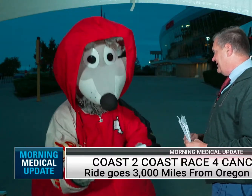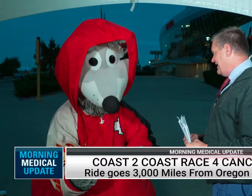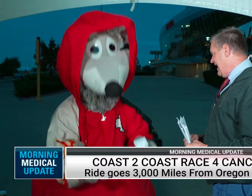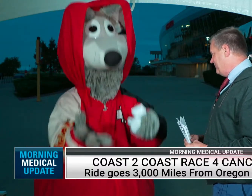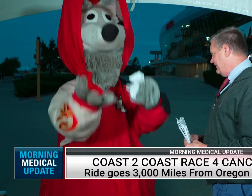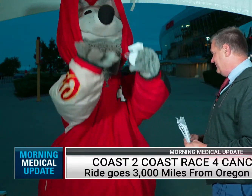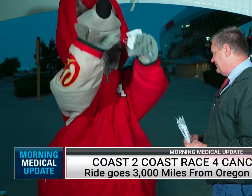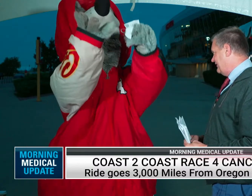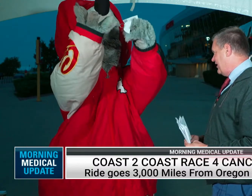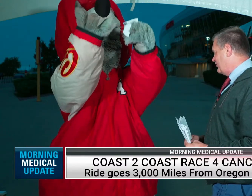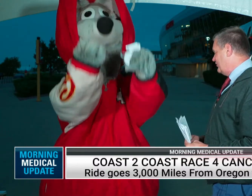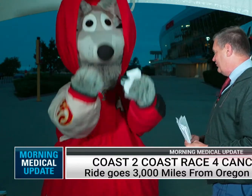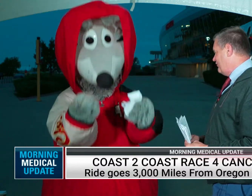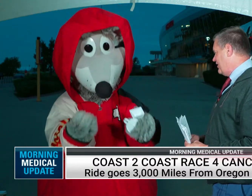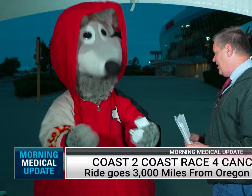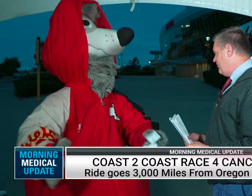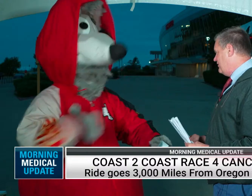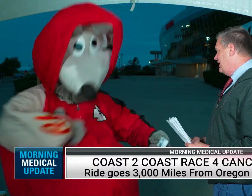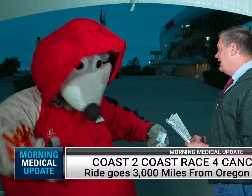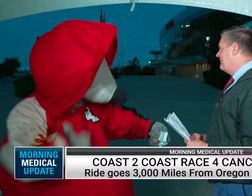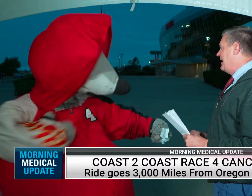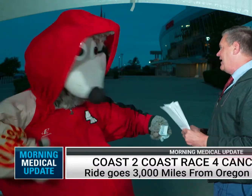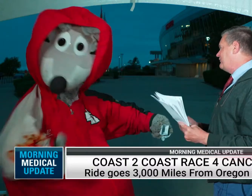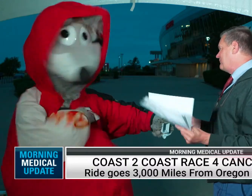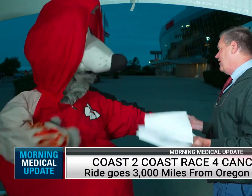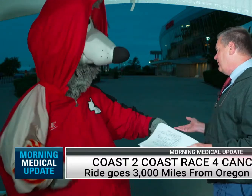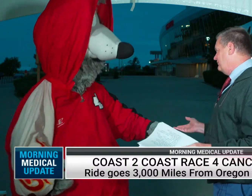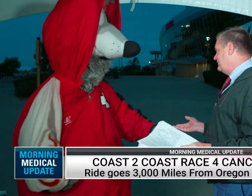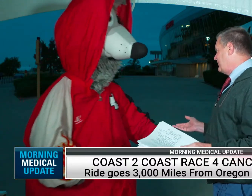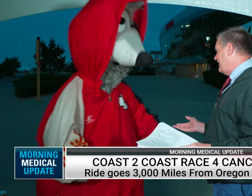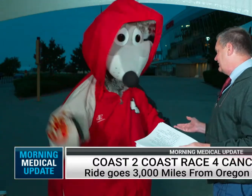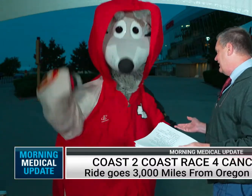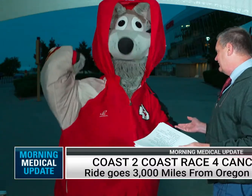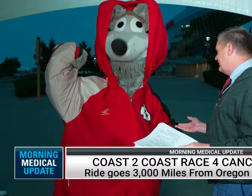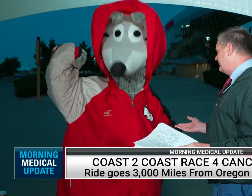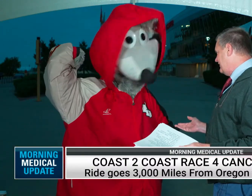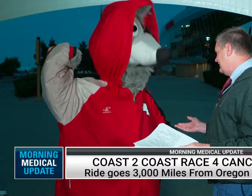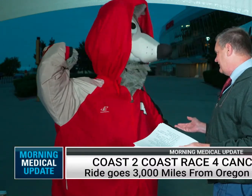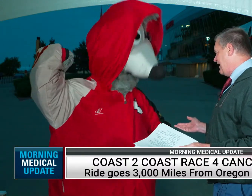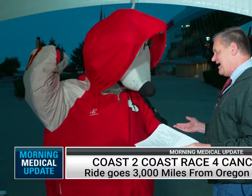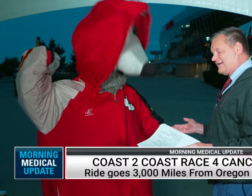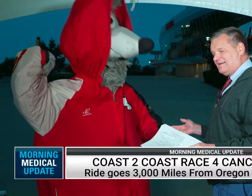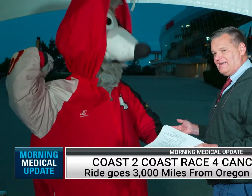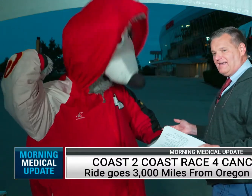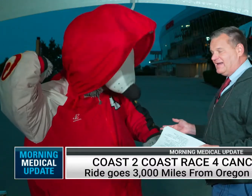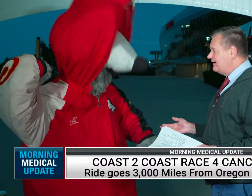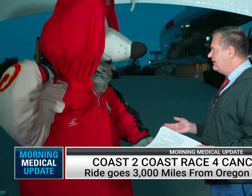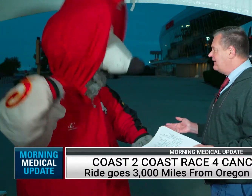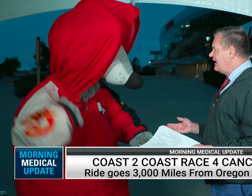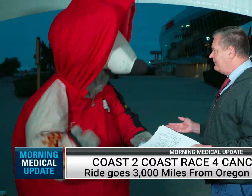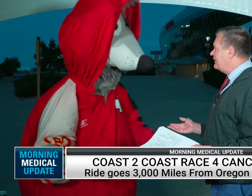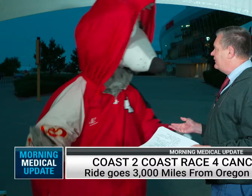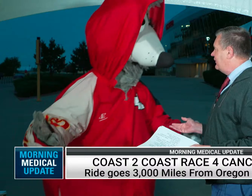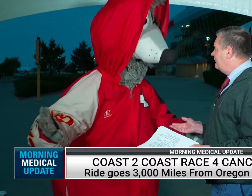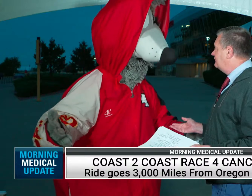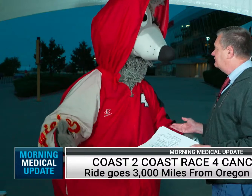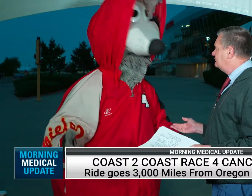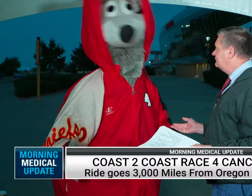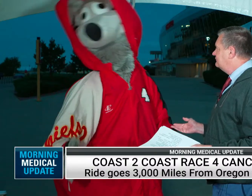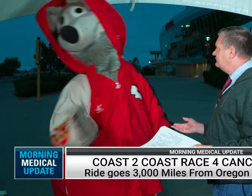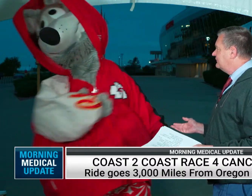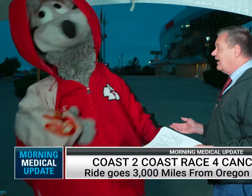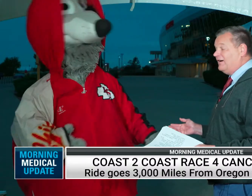play Indianapolis. They are 2-0. Patrick Mahomes, Travis Kelce, the rest of the gang. How are they going to